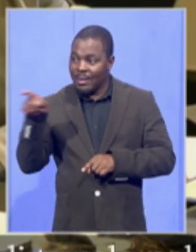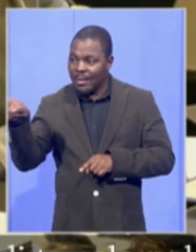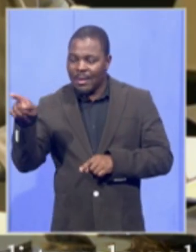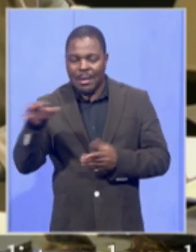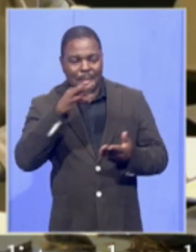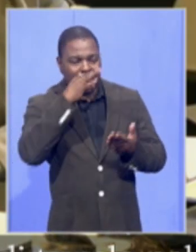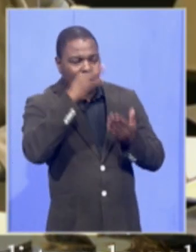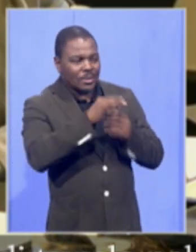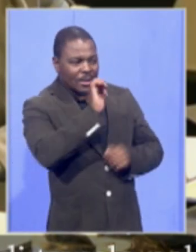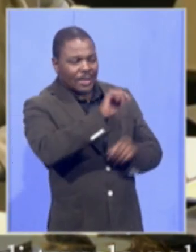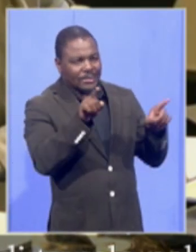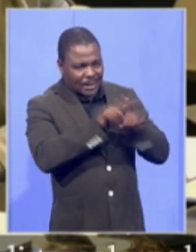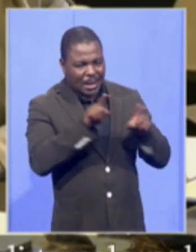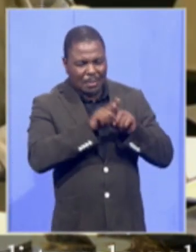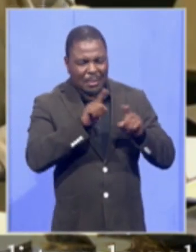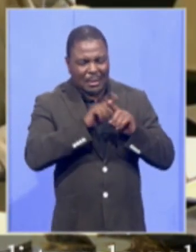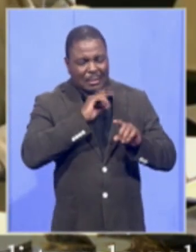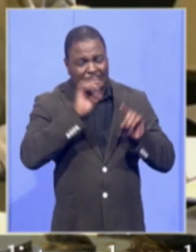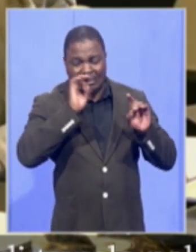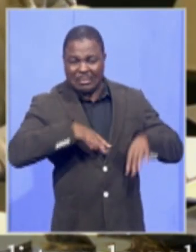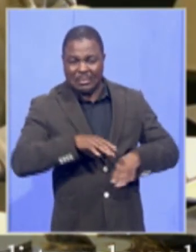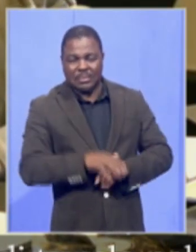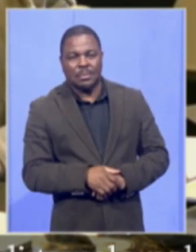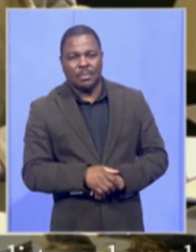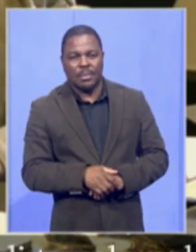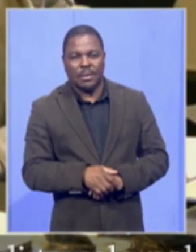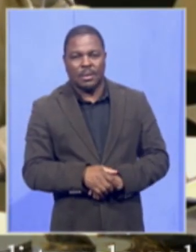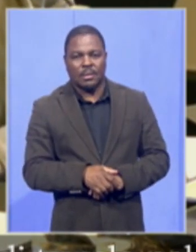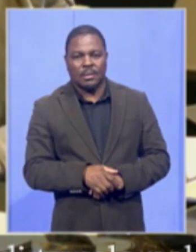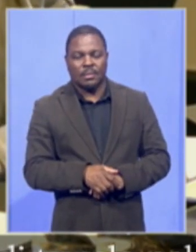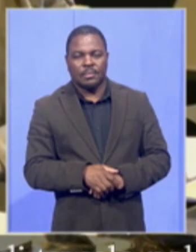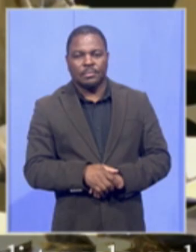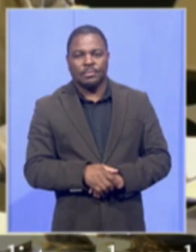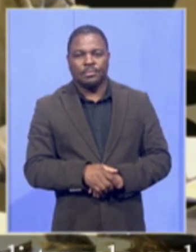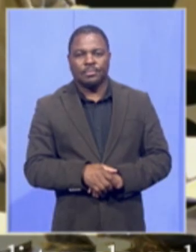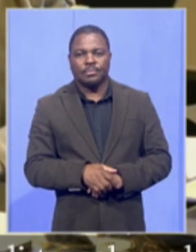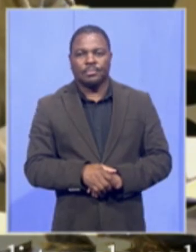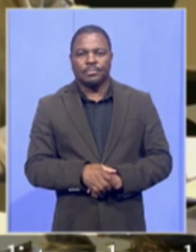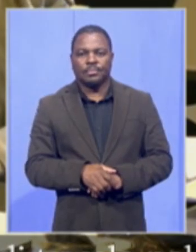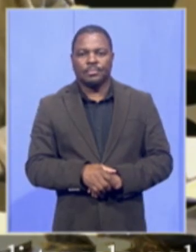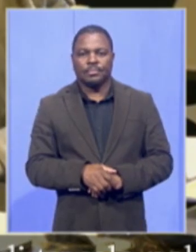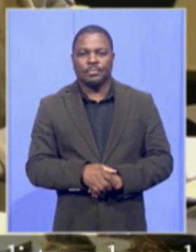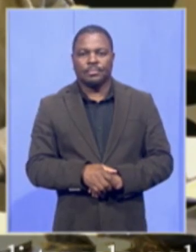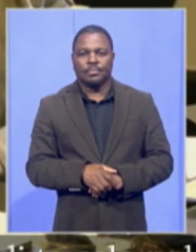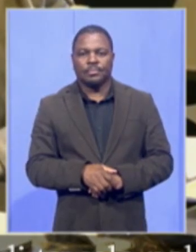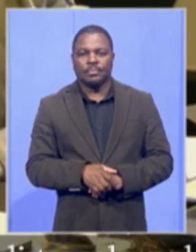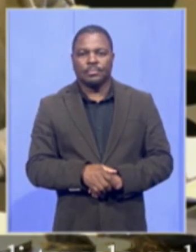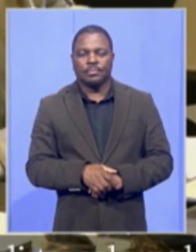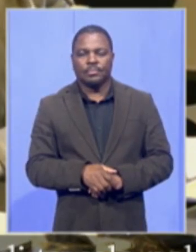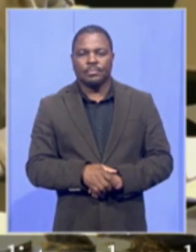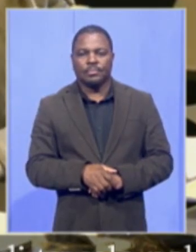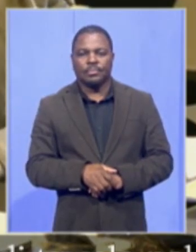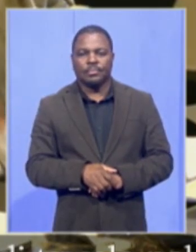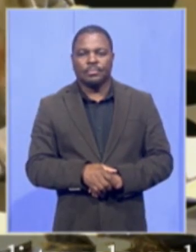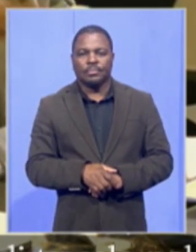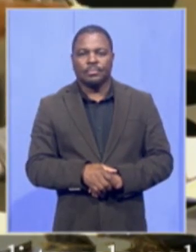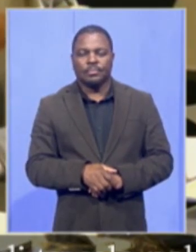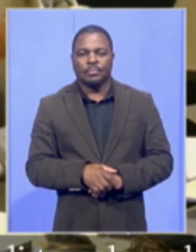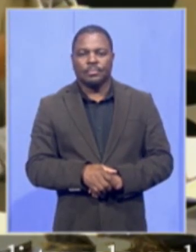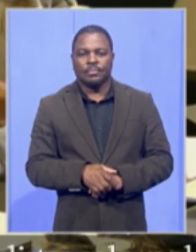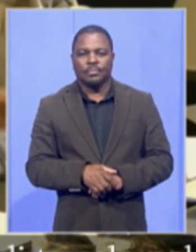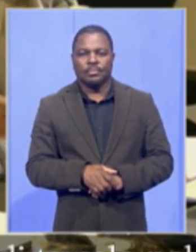you were responding to? Uzovumelana nami ke ubangaba ke impendulo yakho nayo ke ubangaba ke nayo ke ayidiscuss ngamanyala